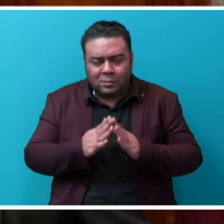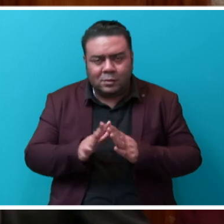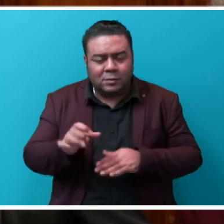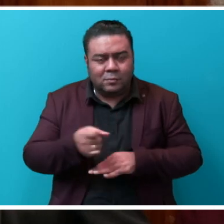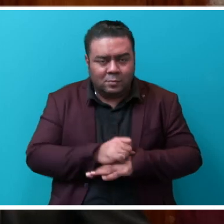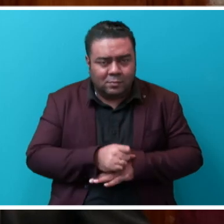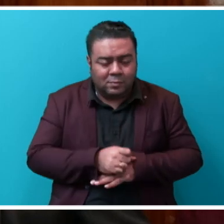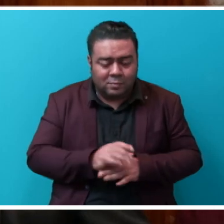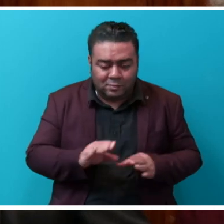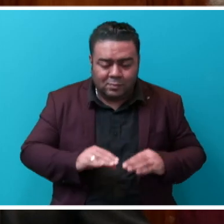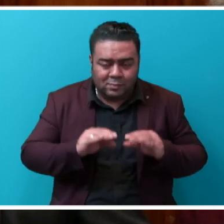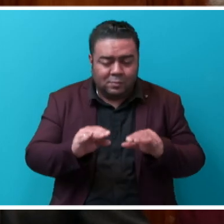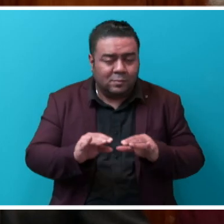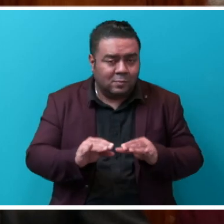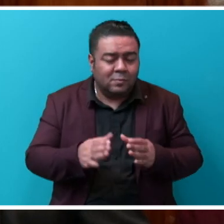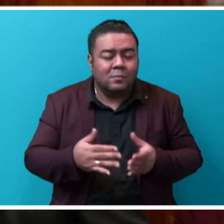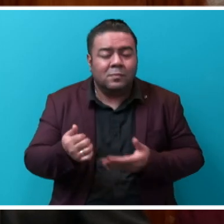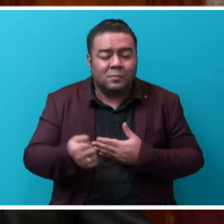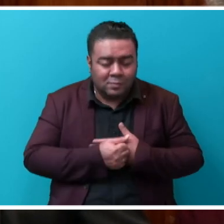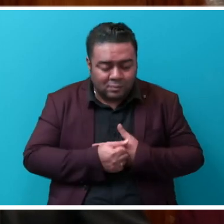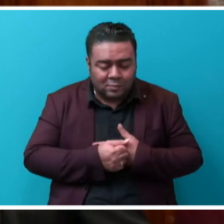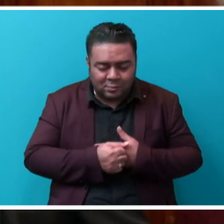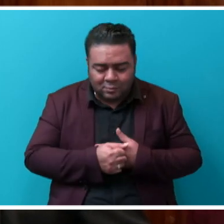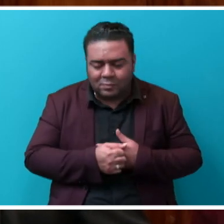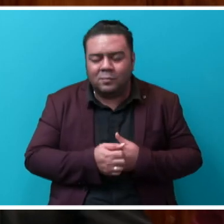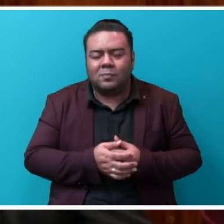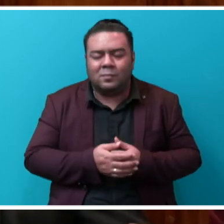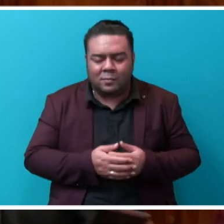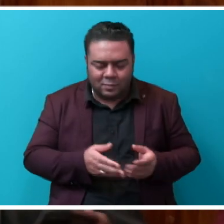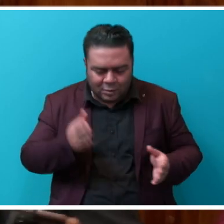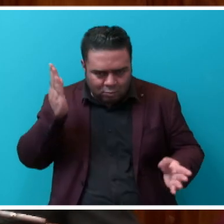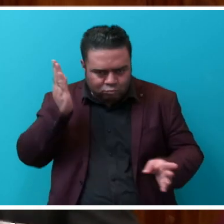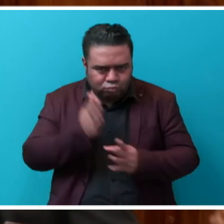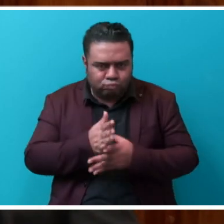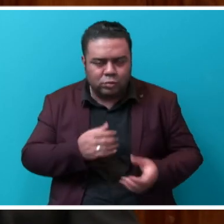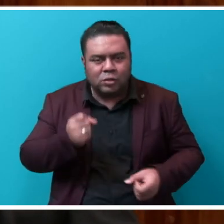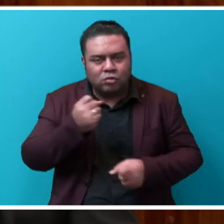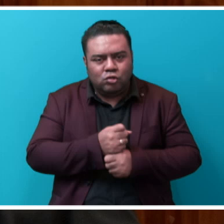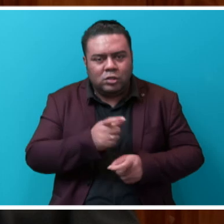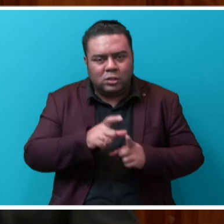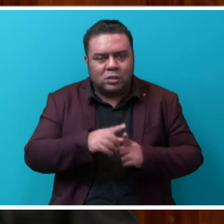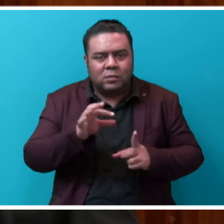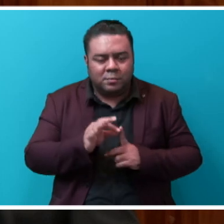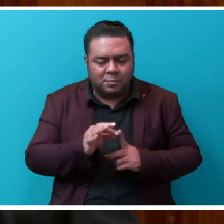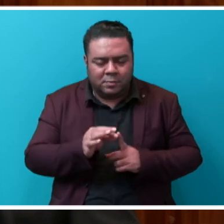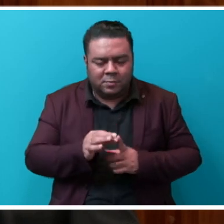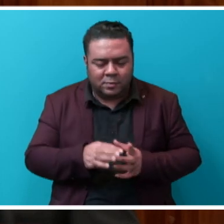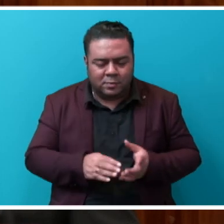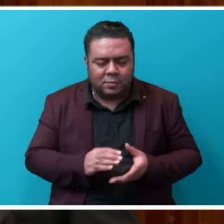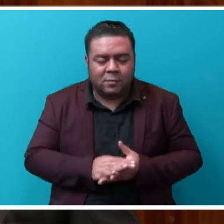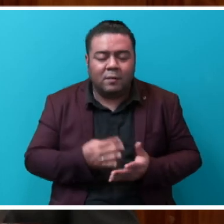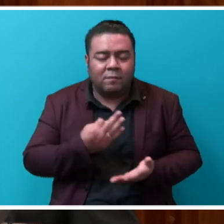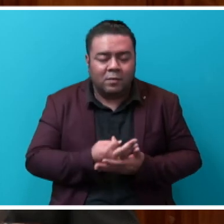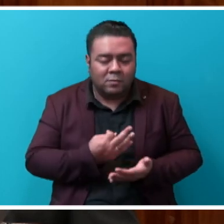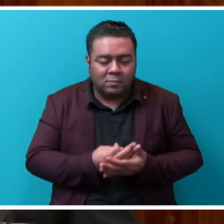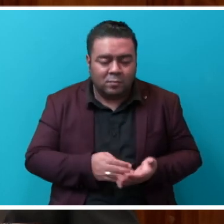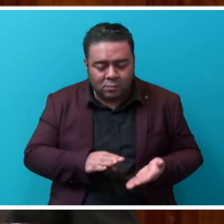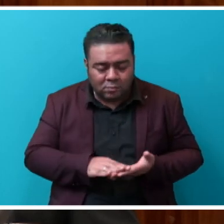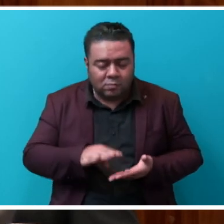Diaspora investments and savings directly contribute to Fiji's GDP. The funds raised through